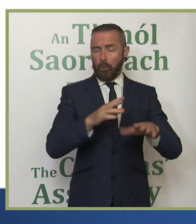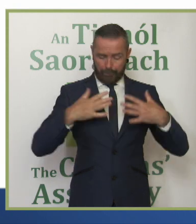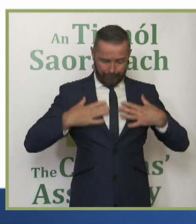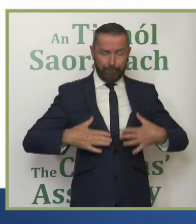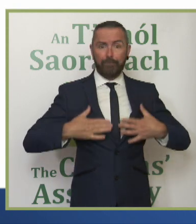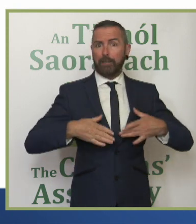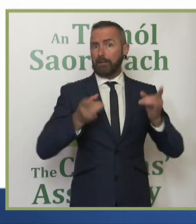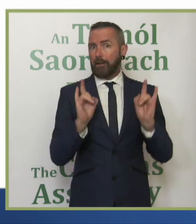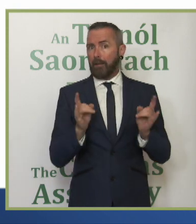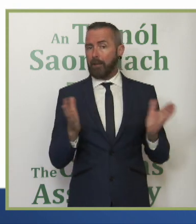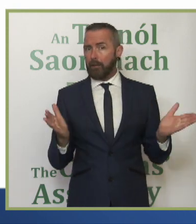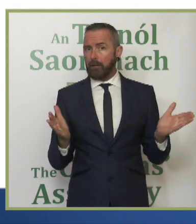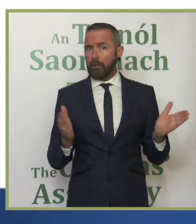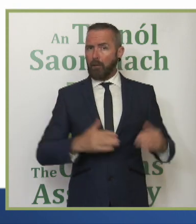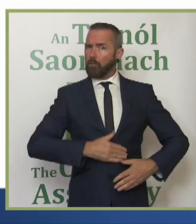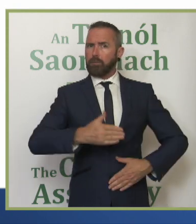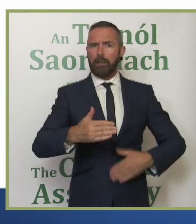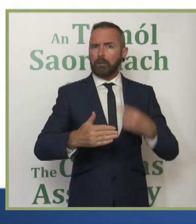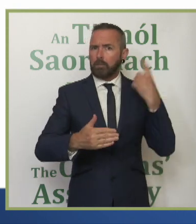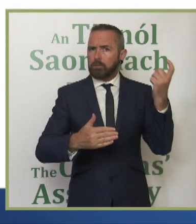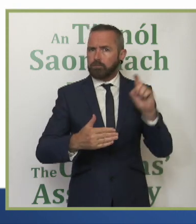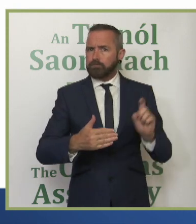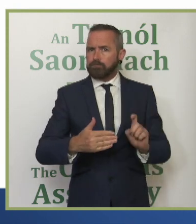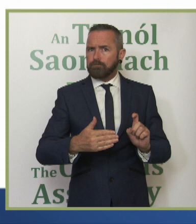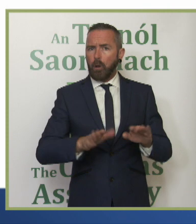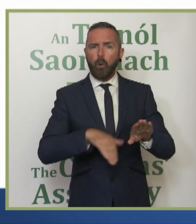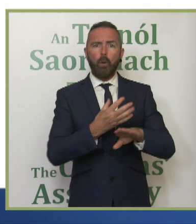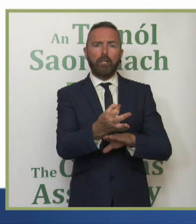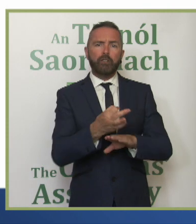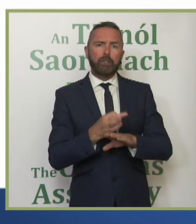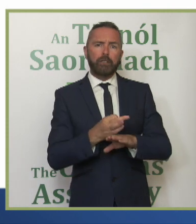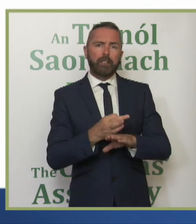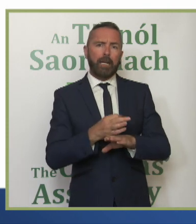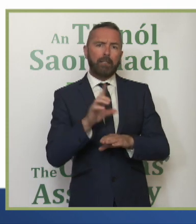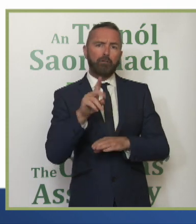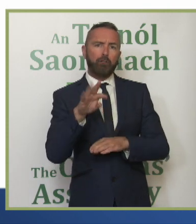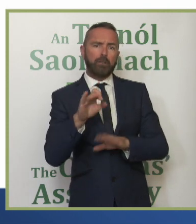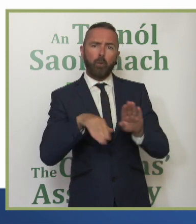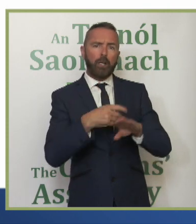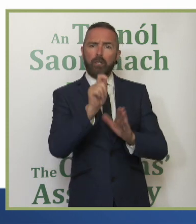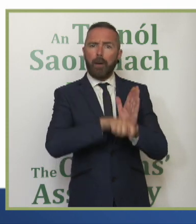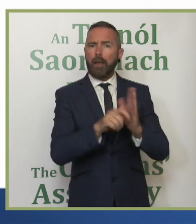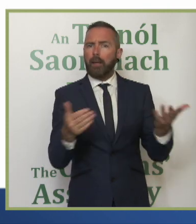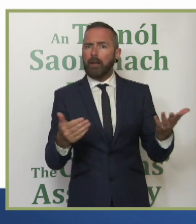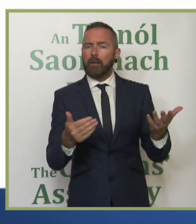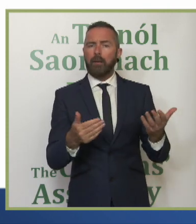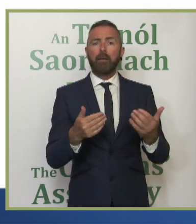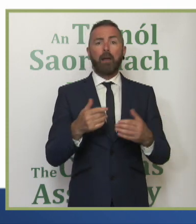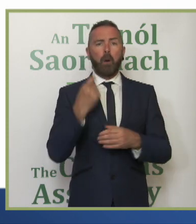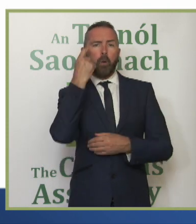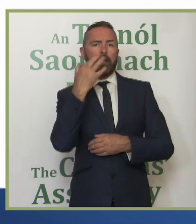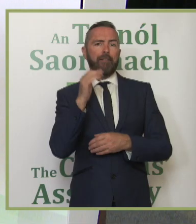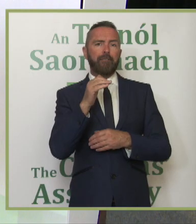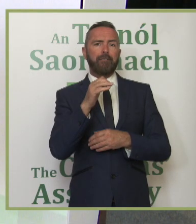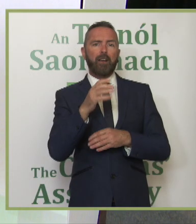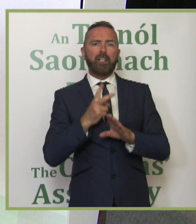physically healthy? Is she pregnant? And where is she sourcing her drugs? And the reason I ask that is, are they contaminated